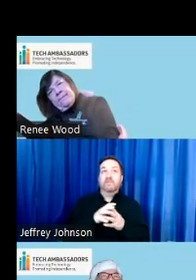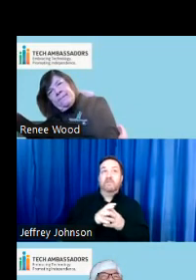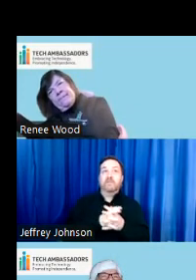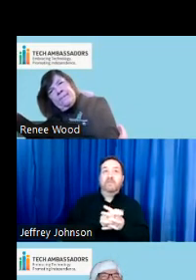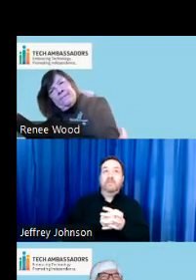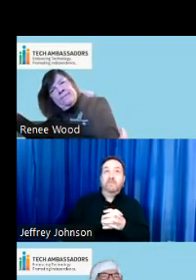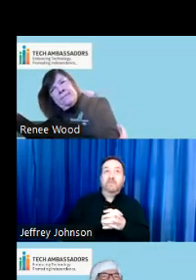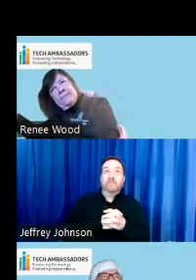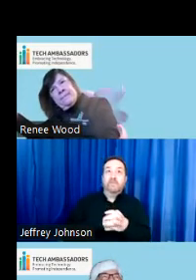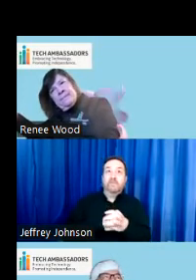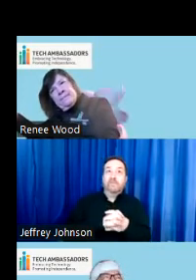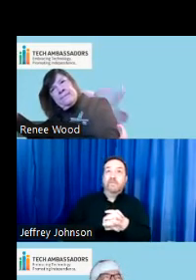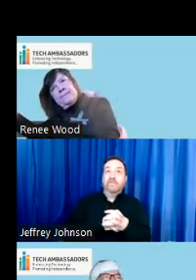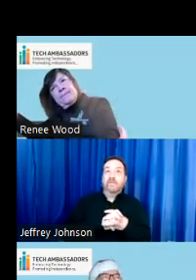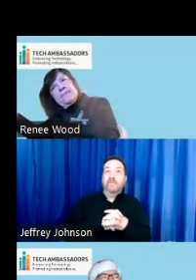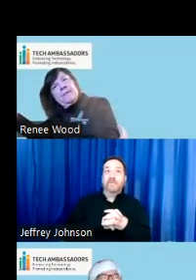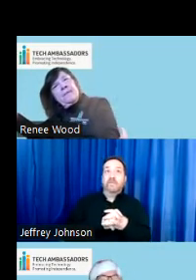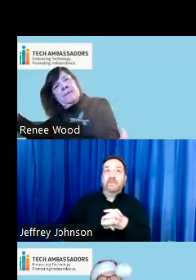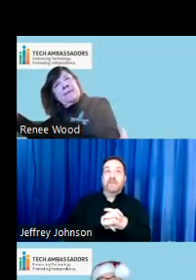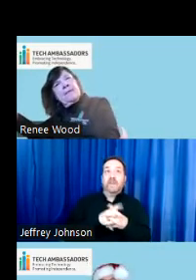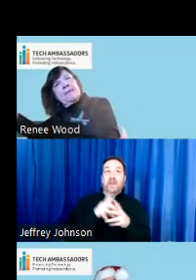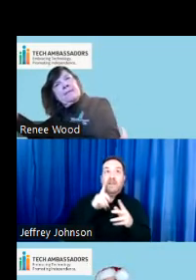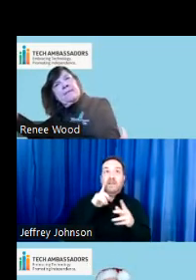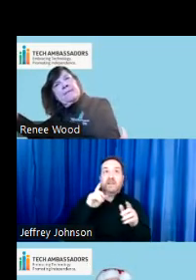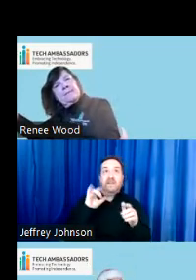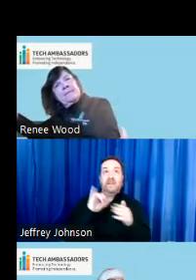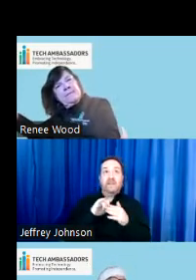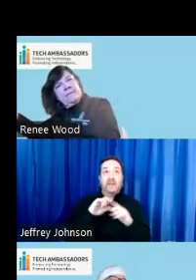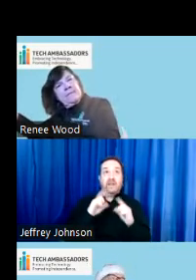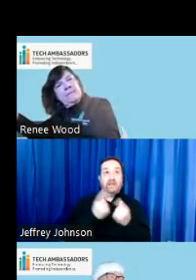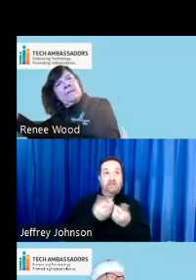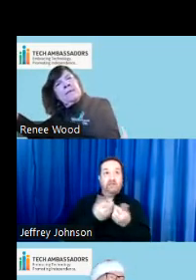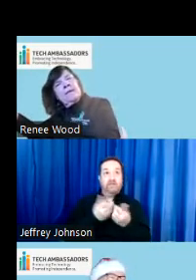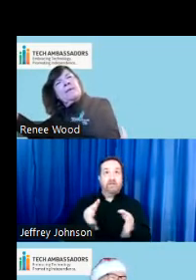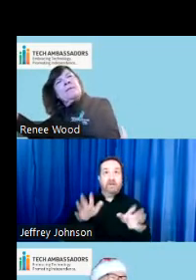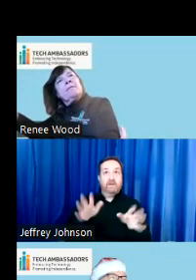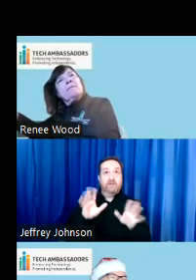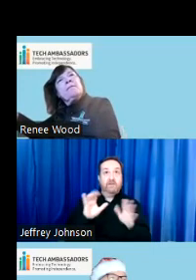right, let's see. I think that's all for this category.